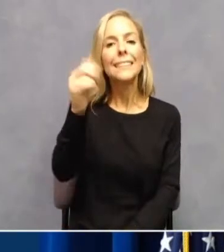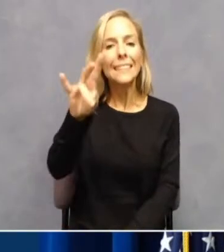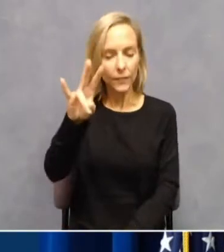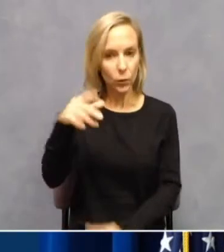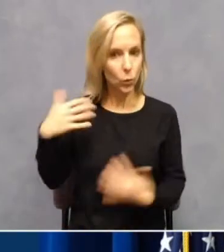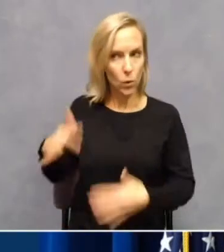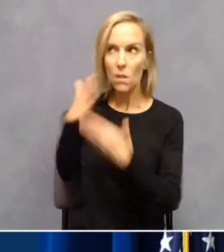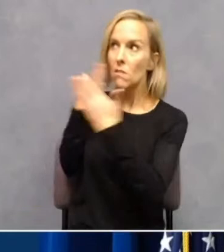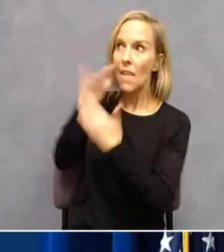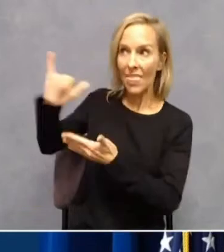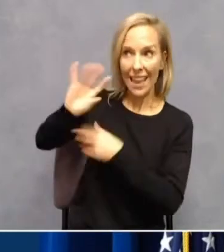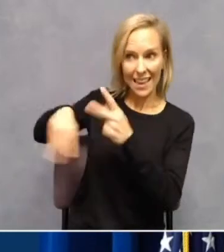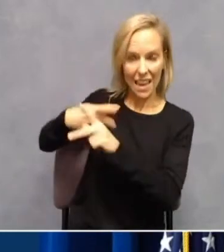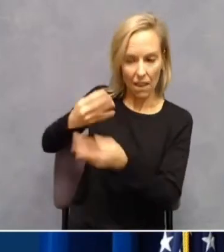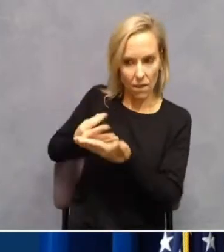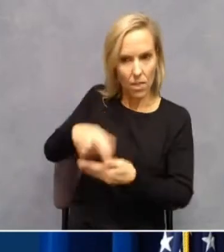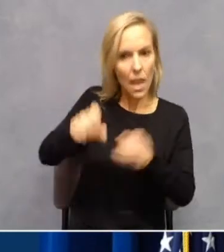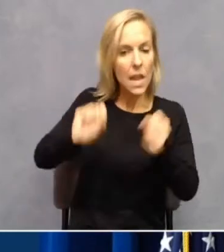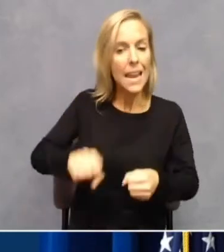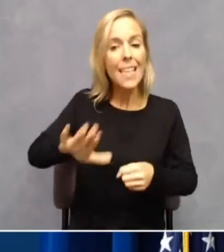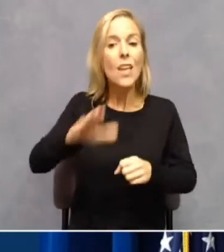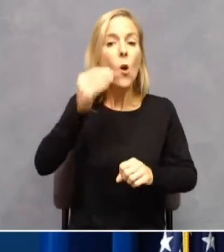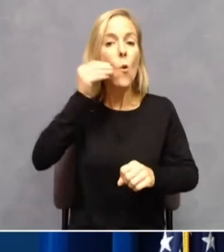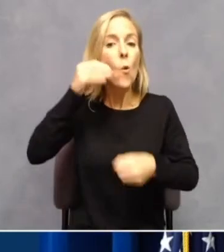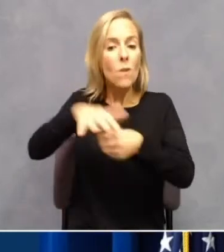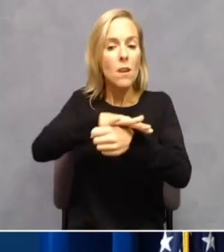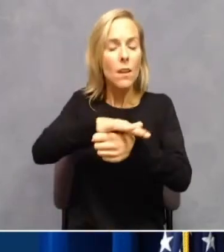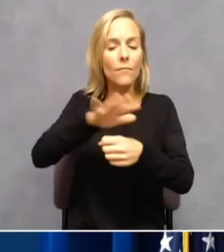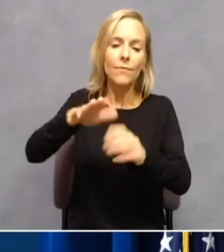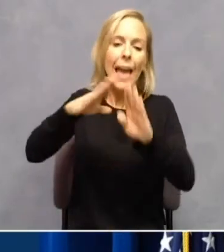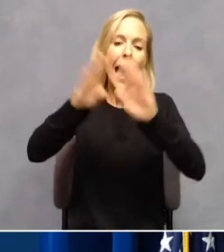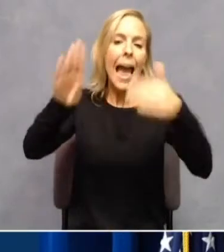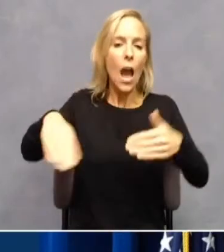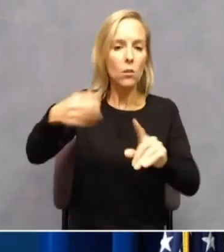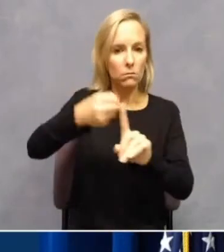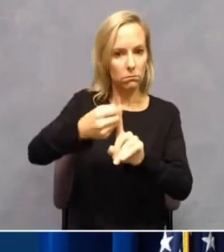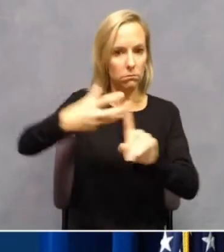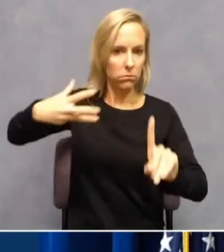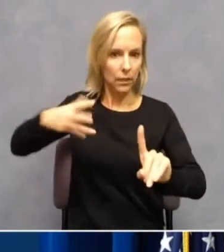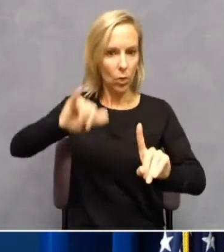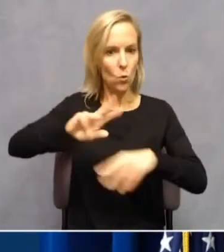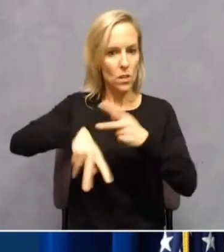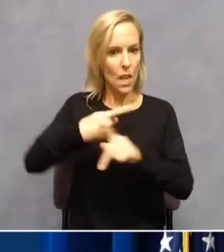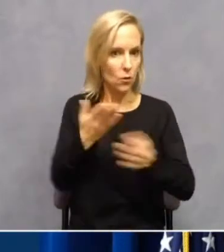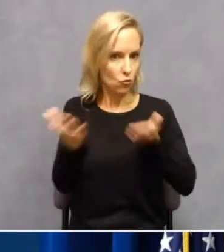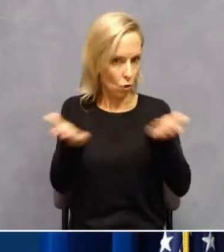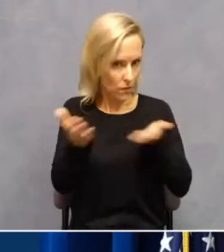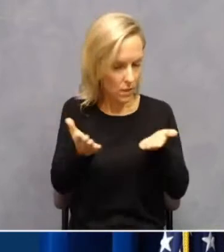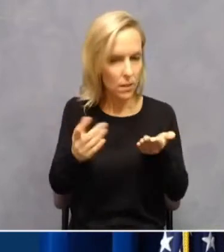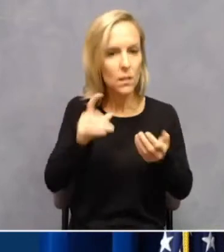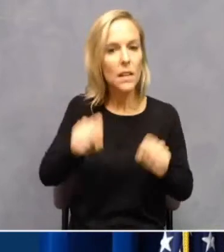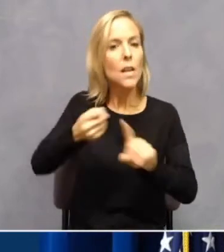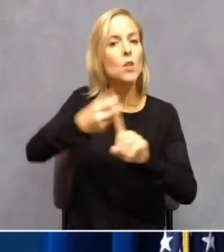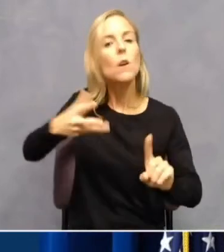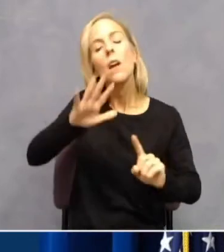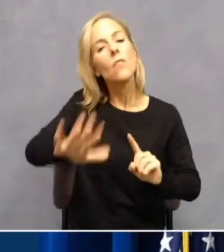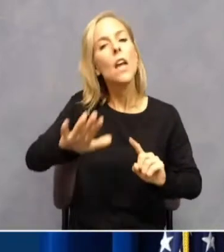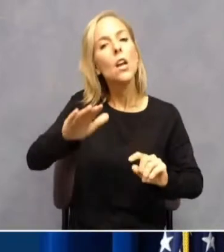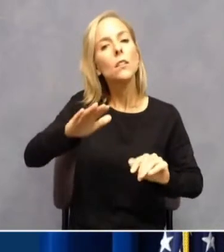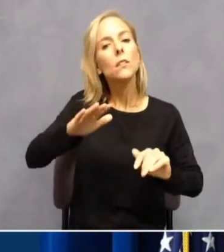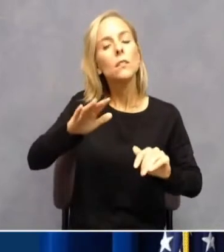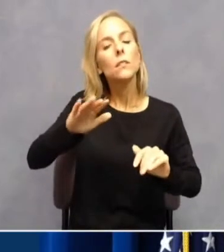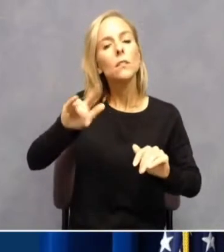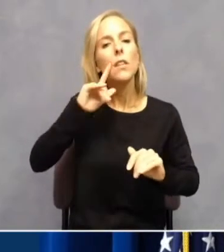expand housing, legal, shelter, and counseling support and services, as well as sustain and expand their child visitation and exchange